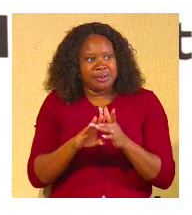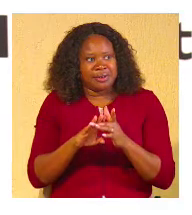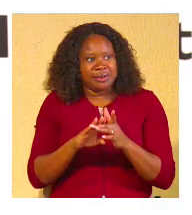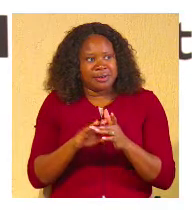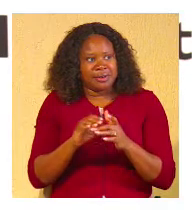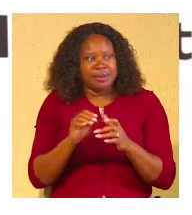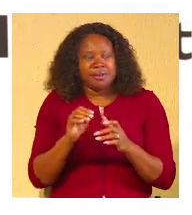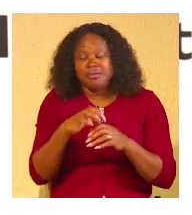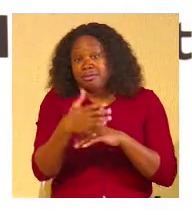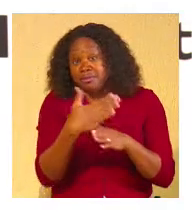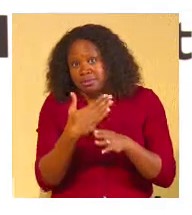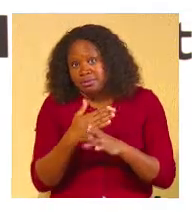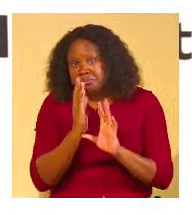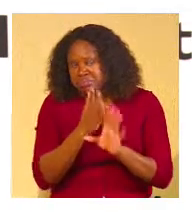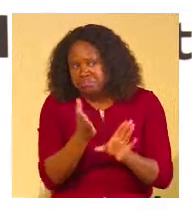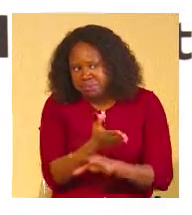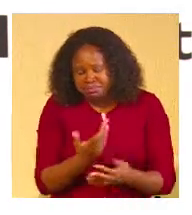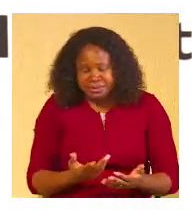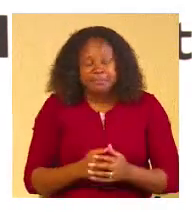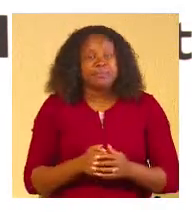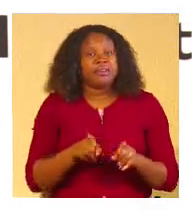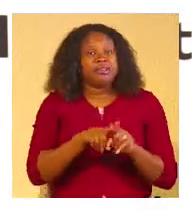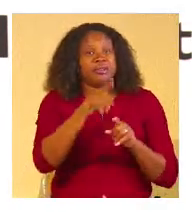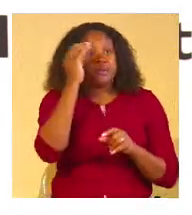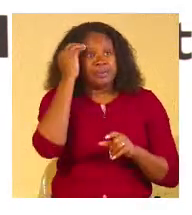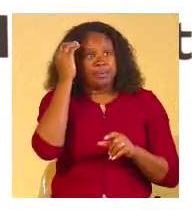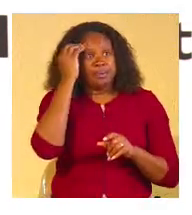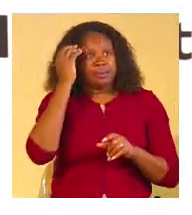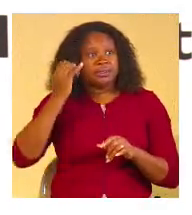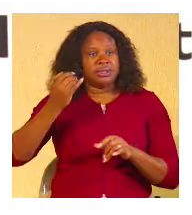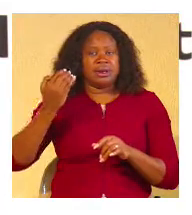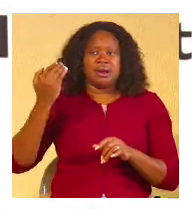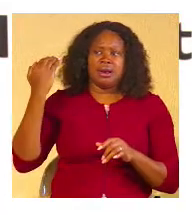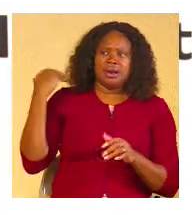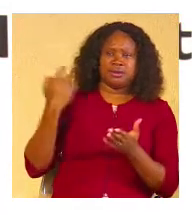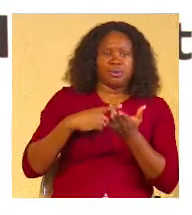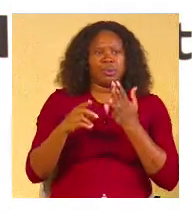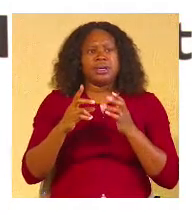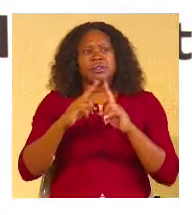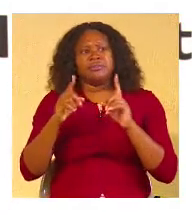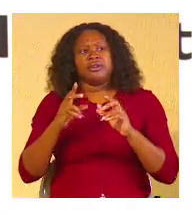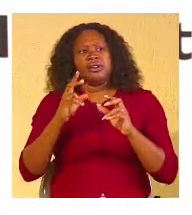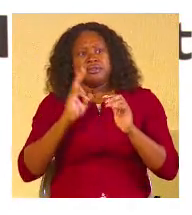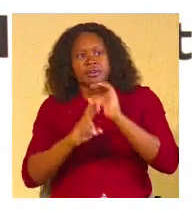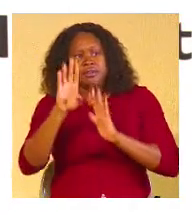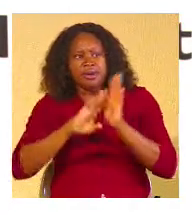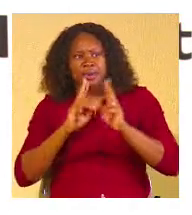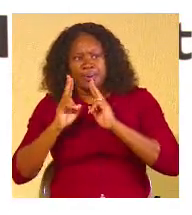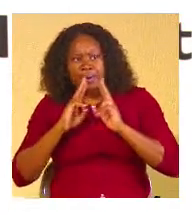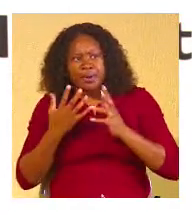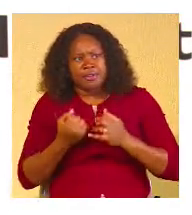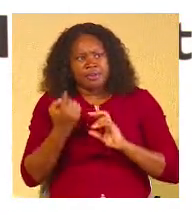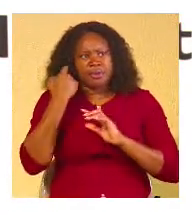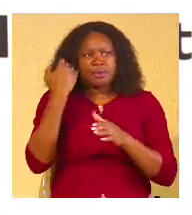retrenchment. As you are aware, during the last week panel discussion, where we had the Ministry